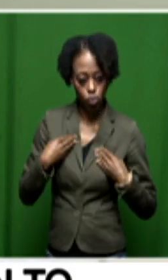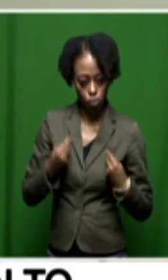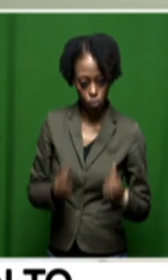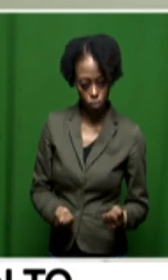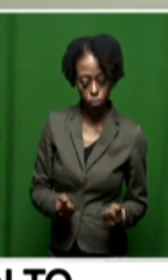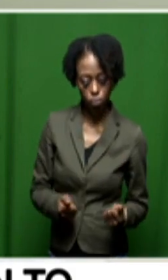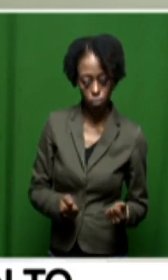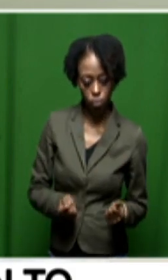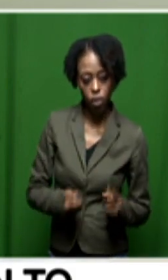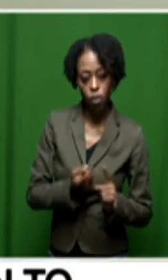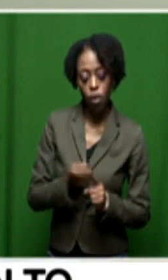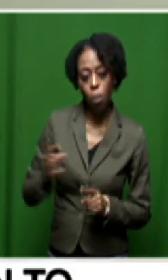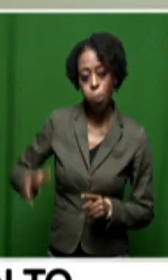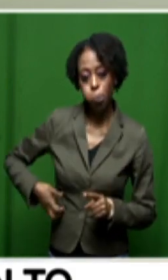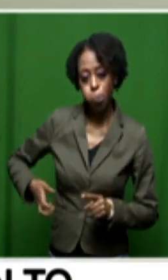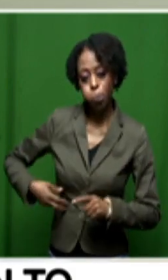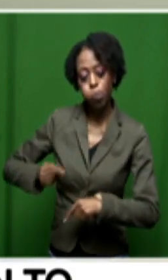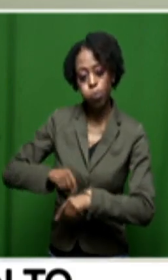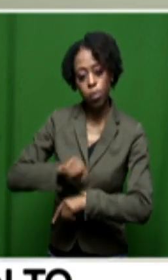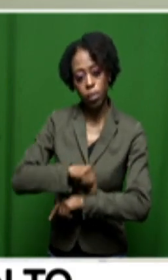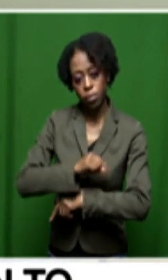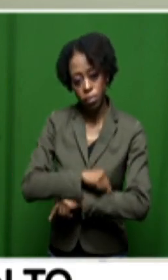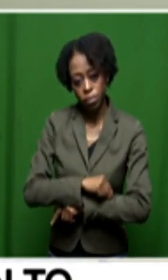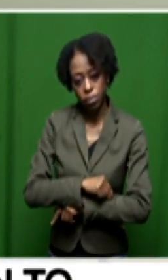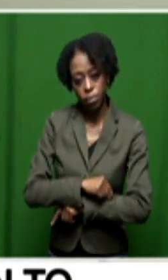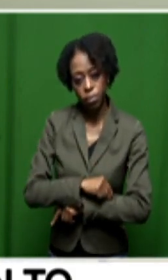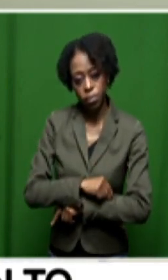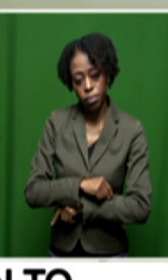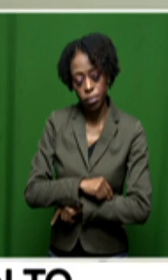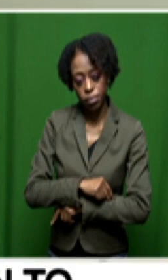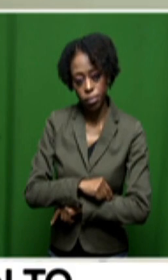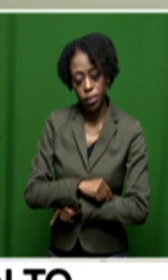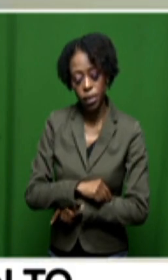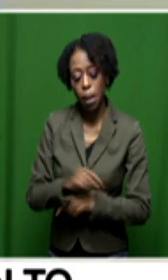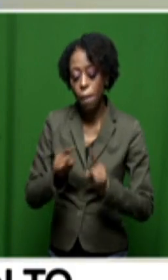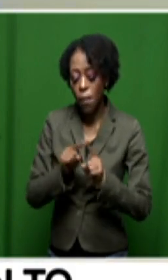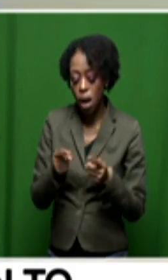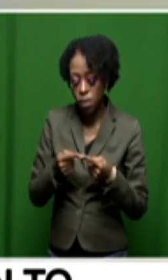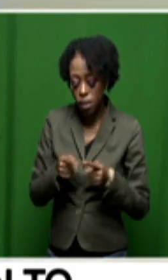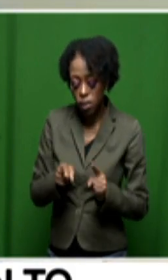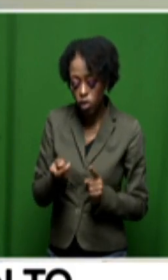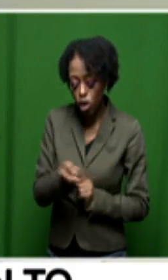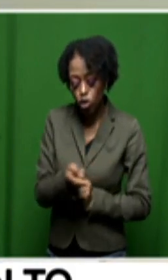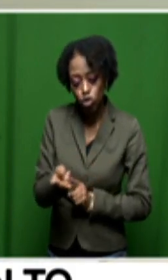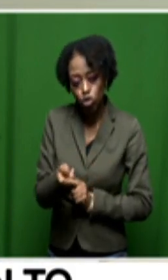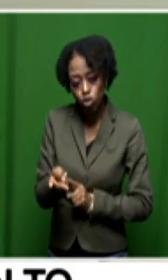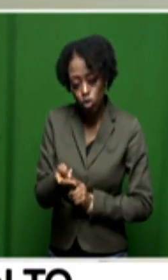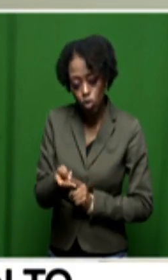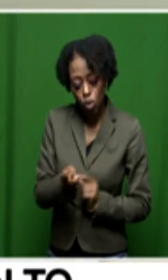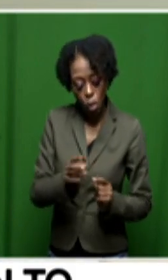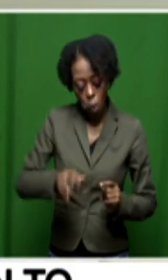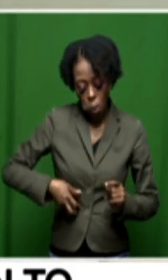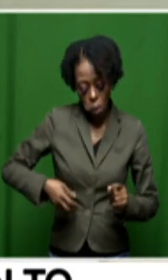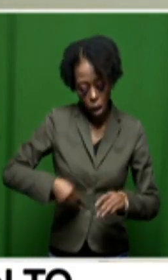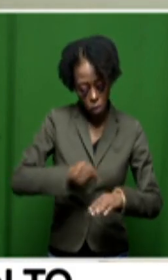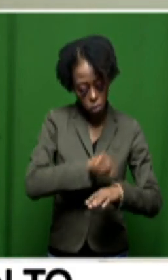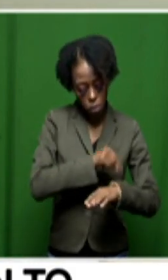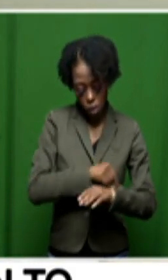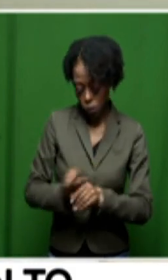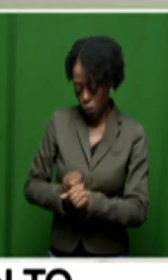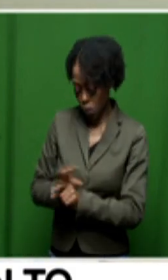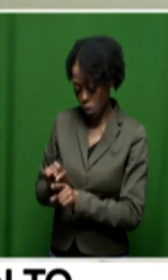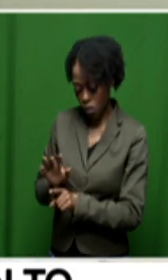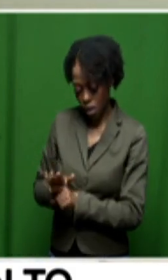vaccinating for monkeypox. The big difference between monkeypox and coronavirus is the